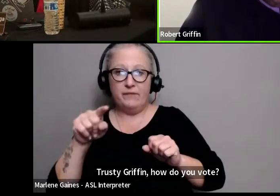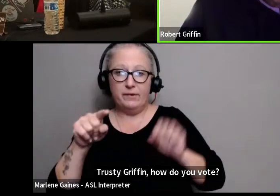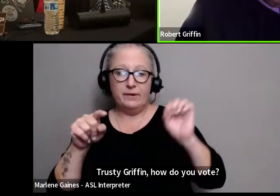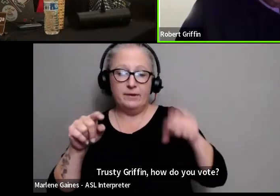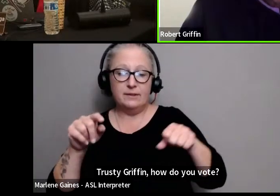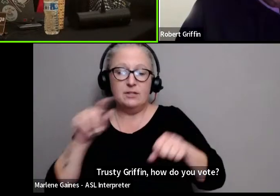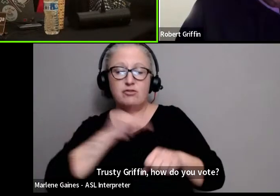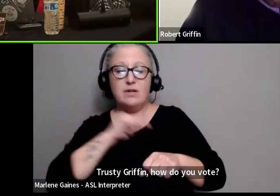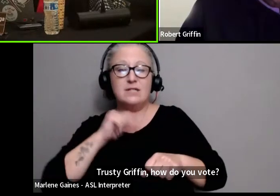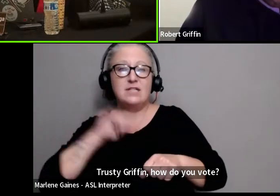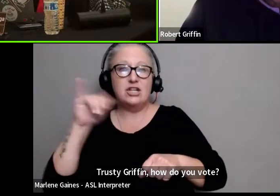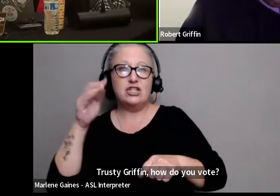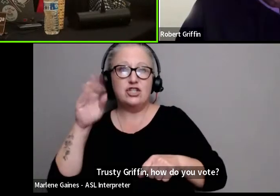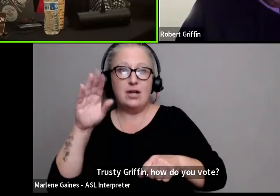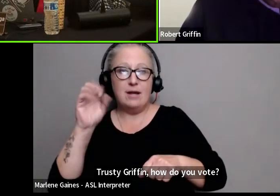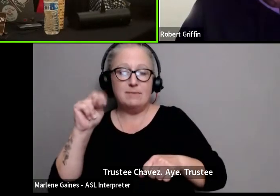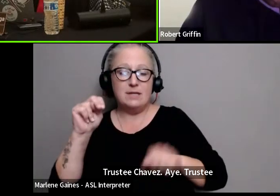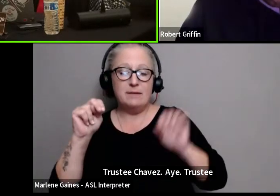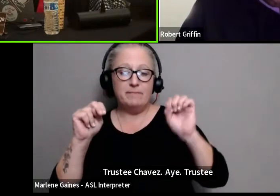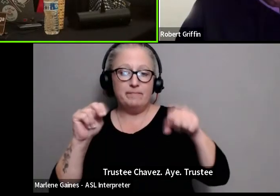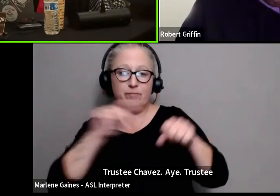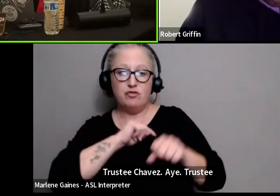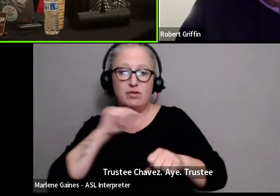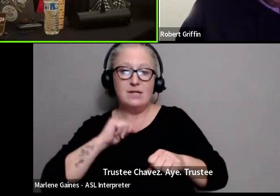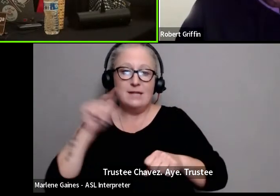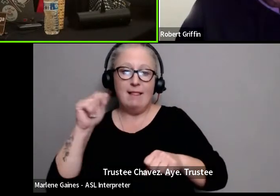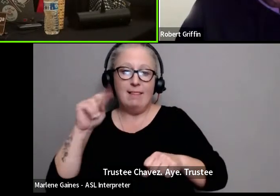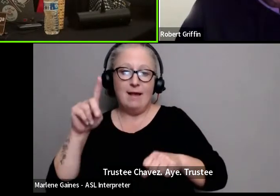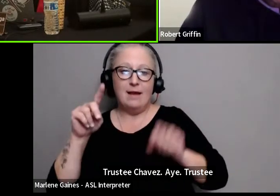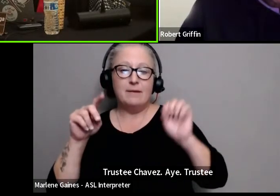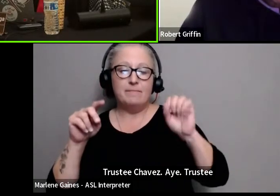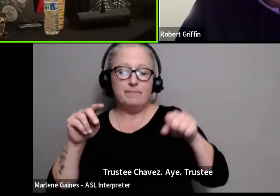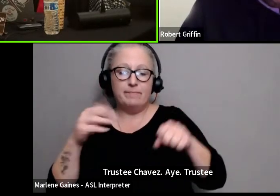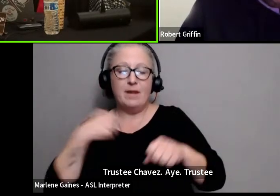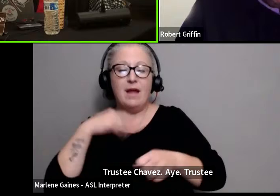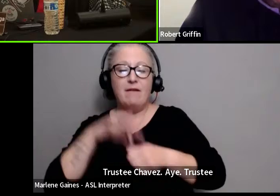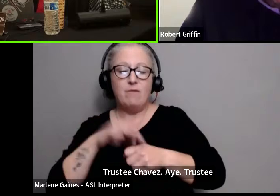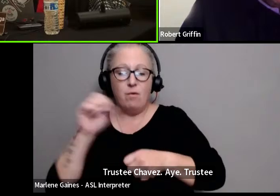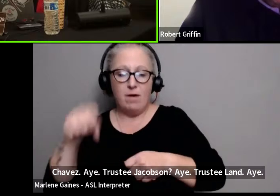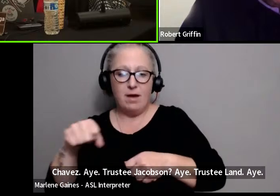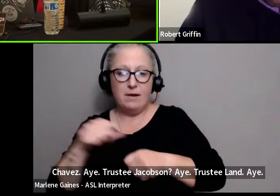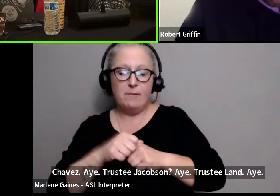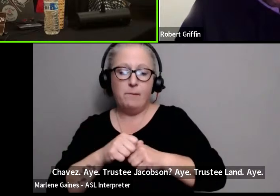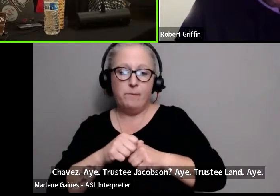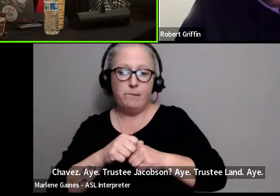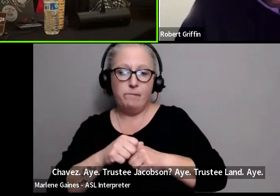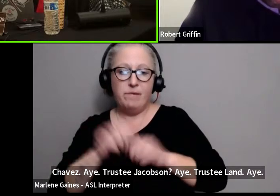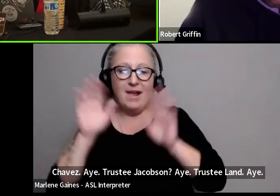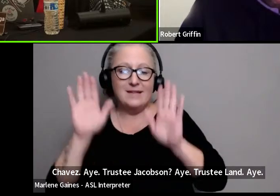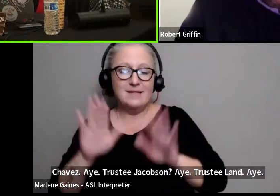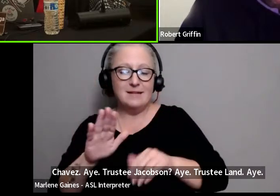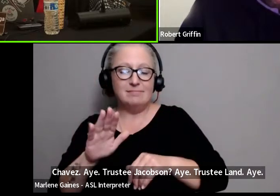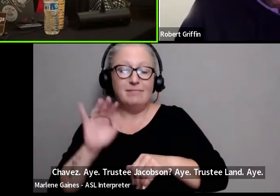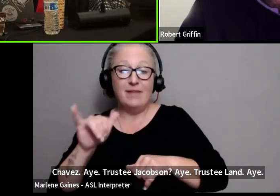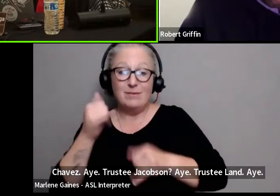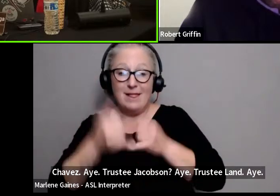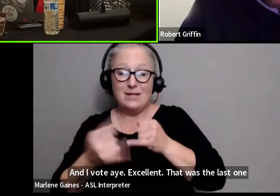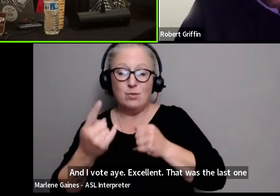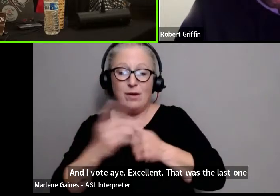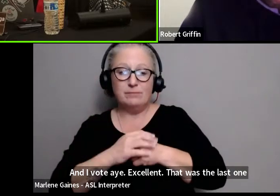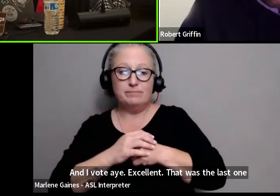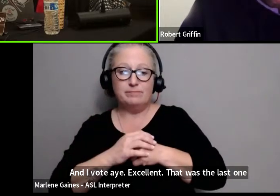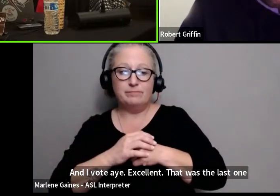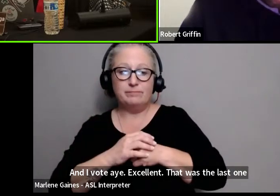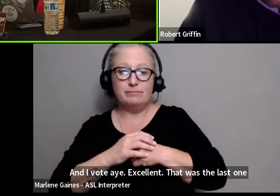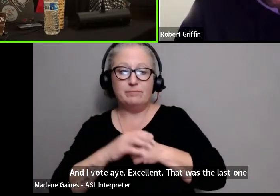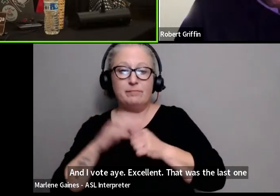Aye. Trustee Jacobson? Aye. Trustee Land? Aye. And I vote aye. Excellent. That was the last one.